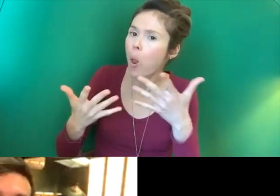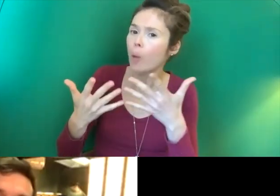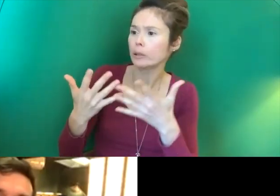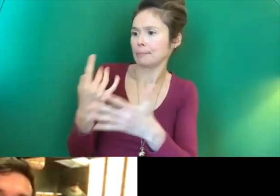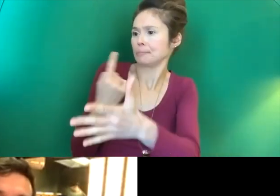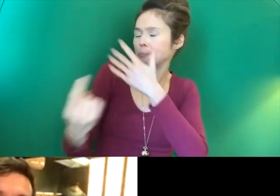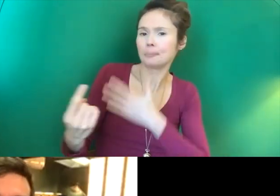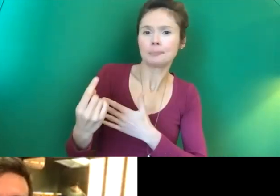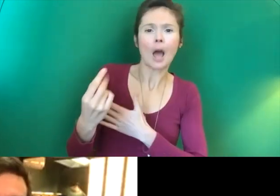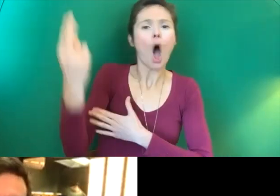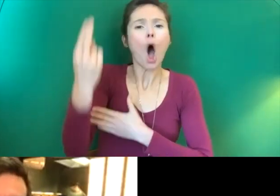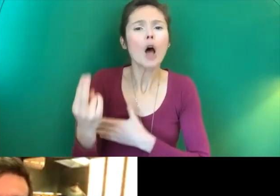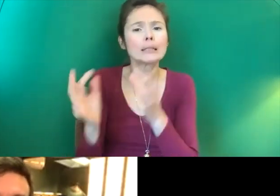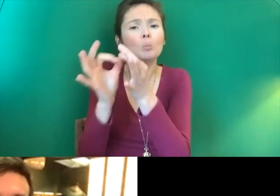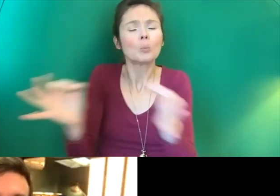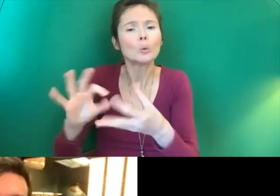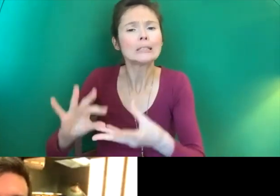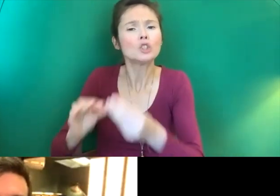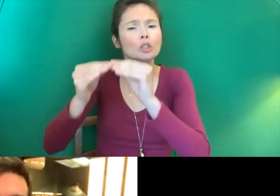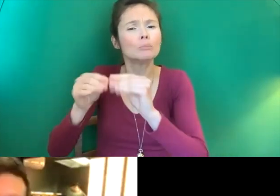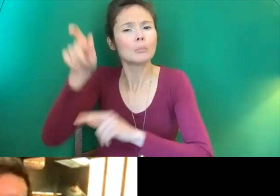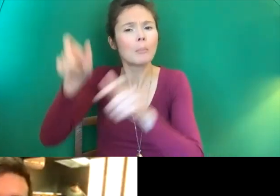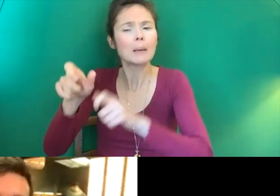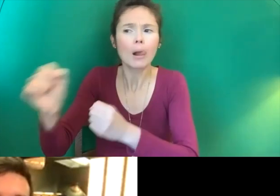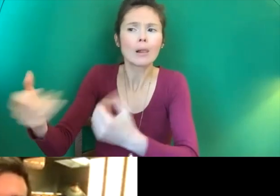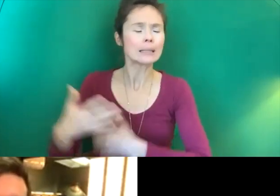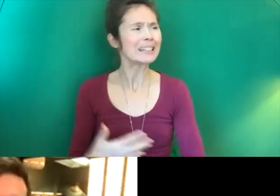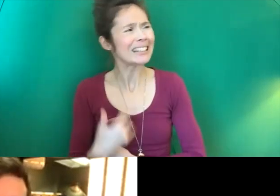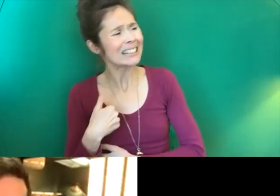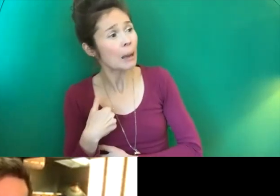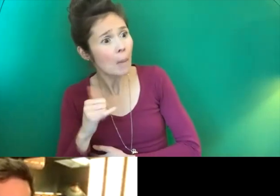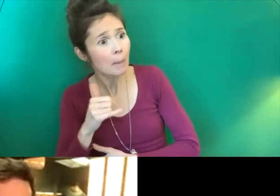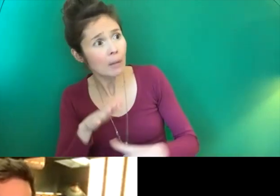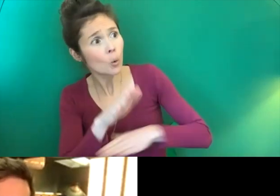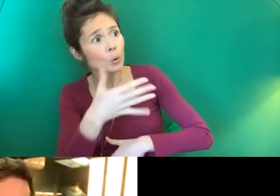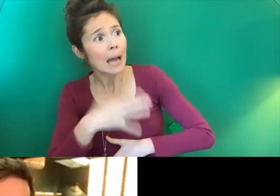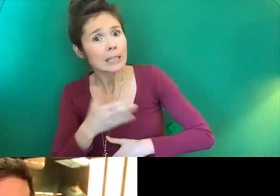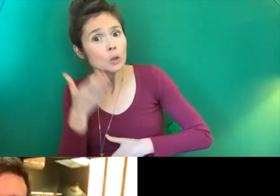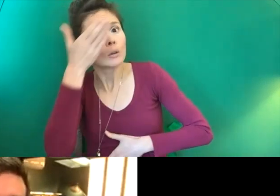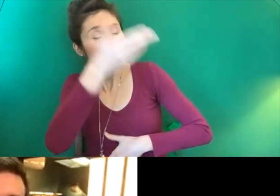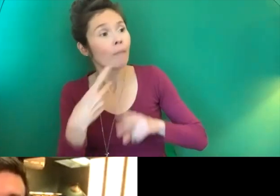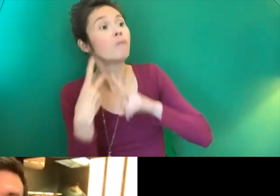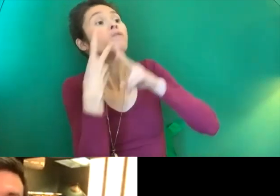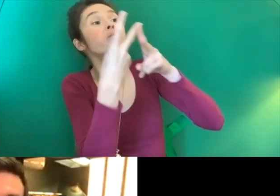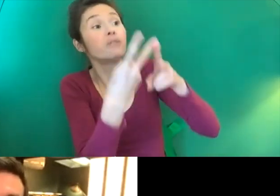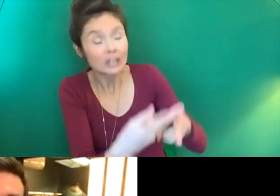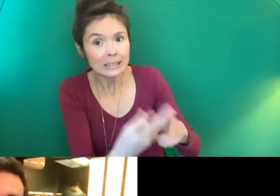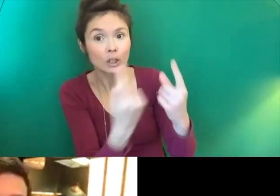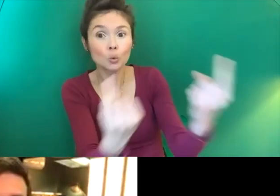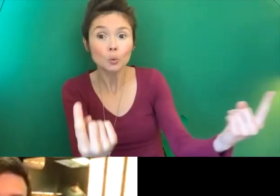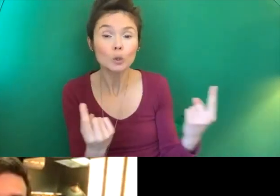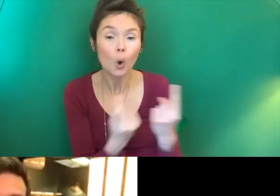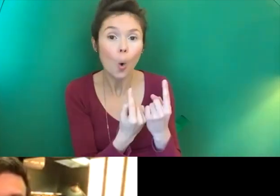and many independent artists will need to at some point come to a studio, but it isn't possible for a studio to get a